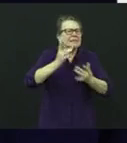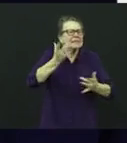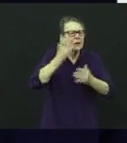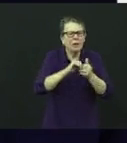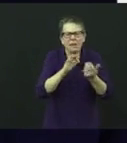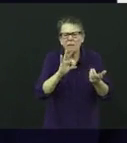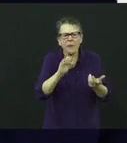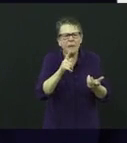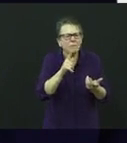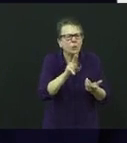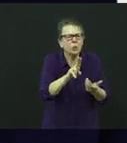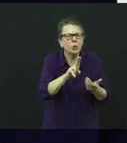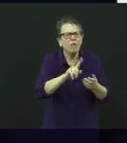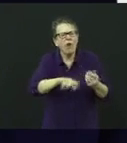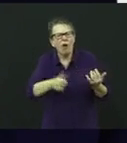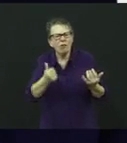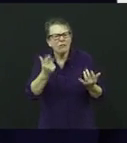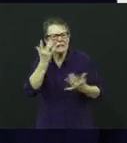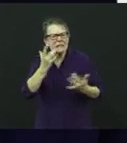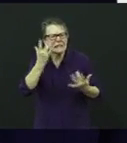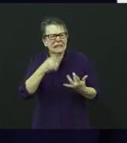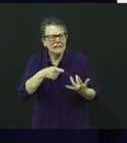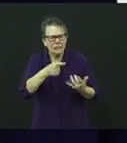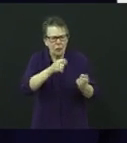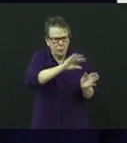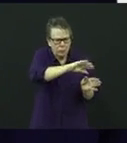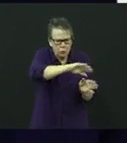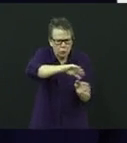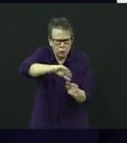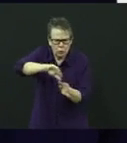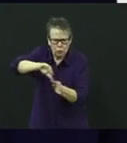tested positive for COVID-19.